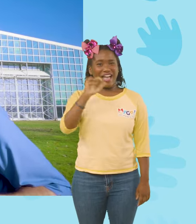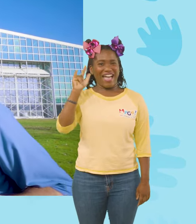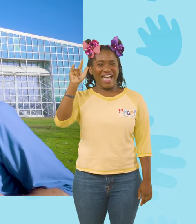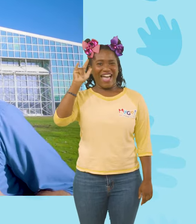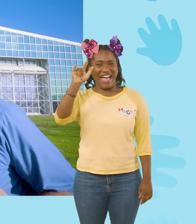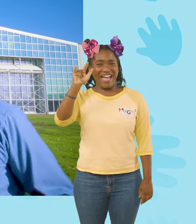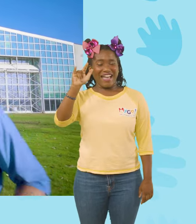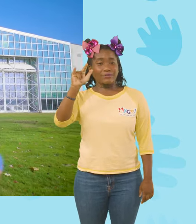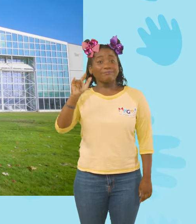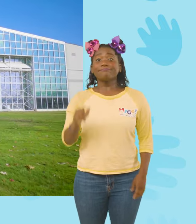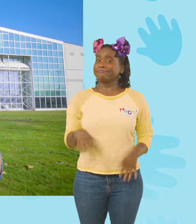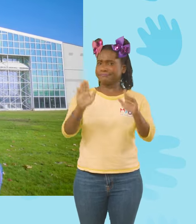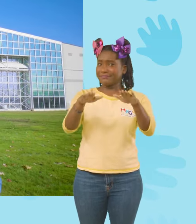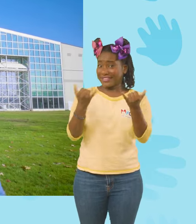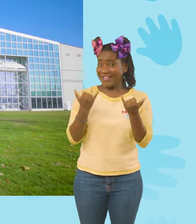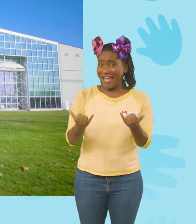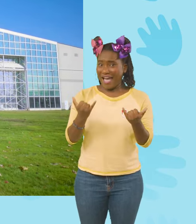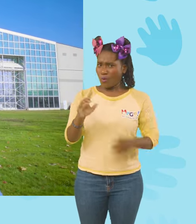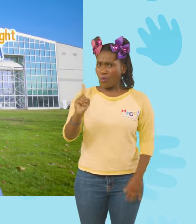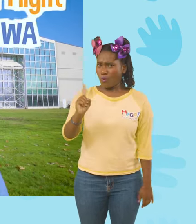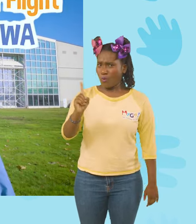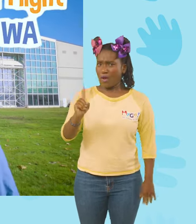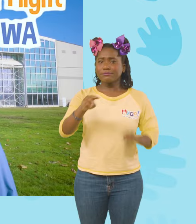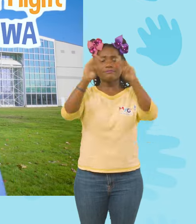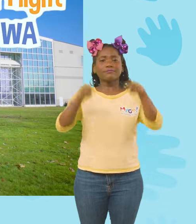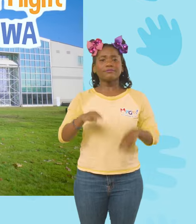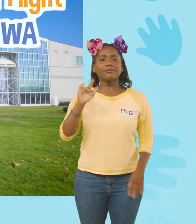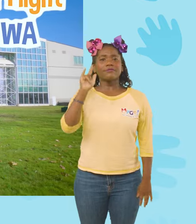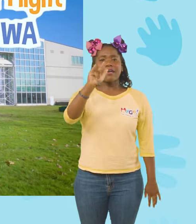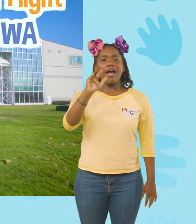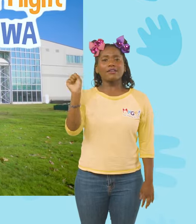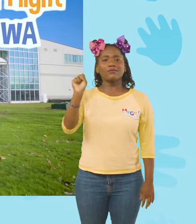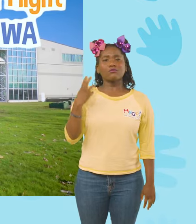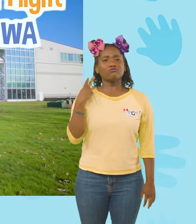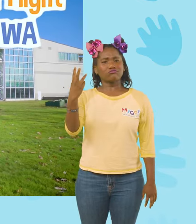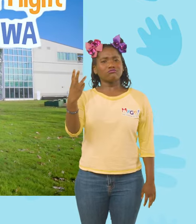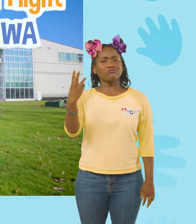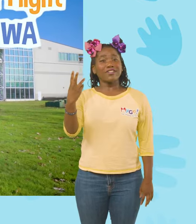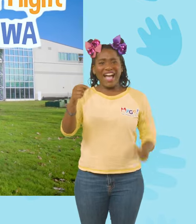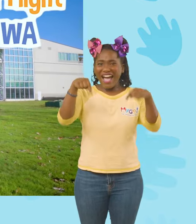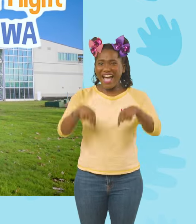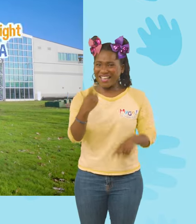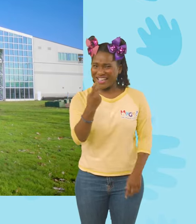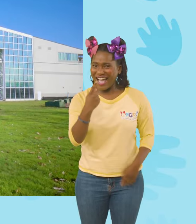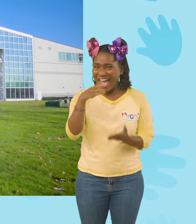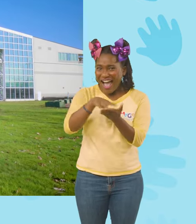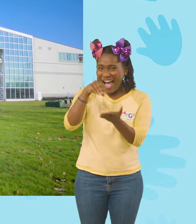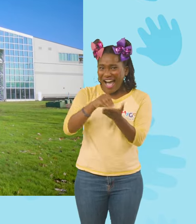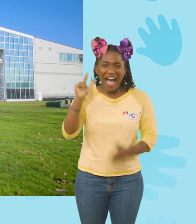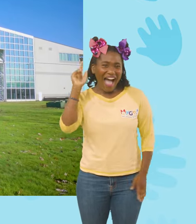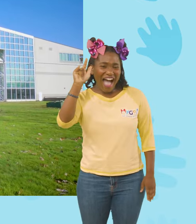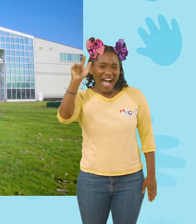do love airplanes. But hey, today I'm at the Museum of Flight in Seattle, Washington. And today you and I are gonna